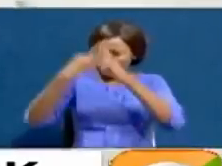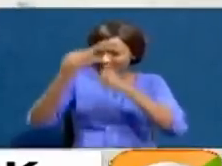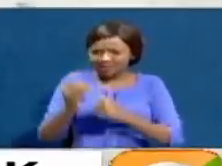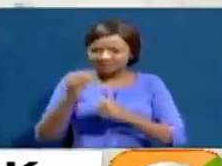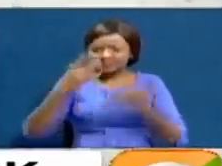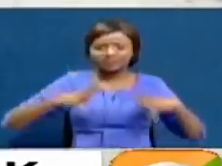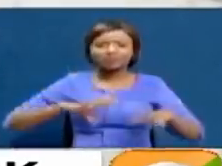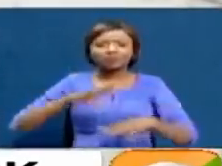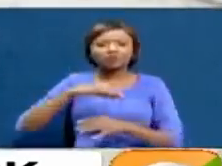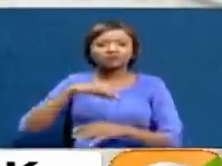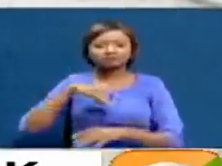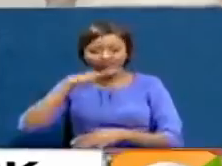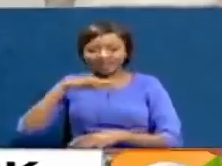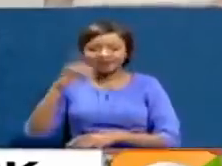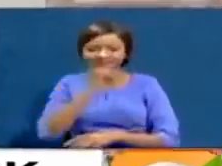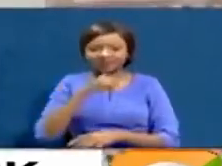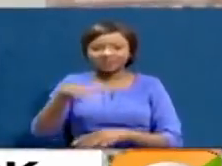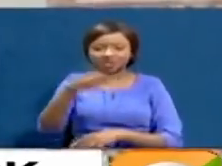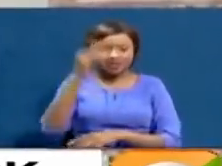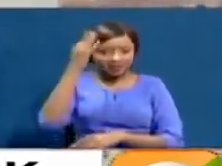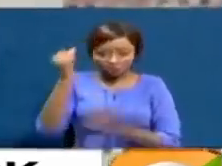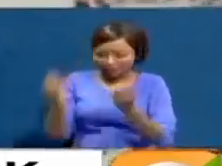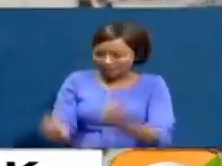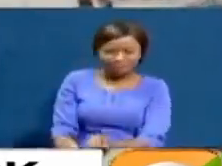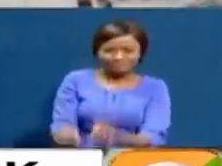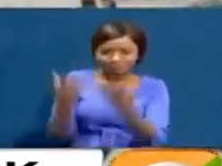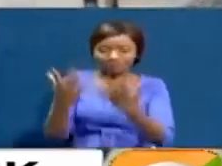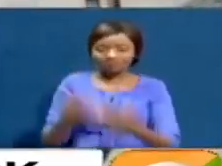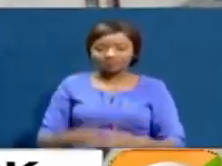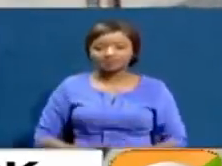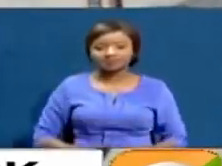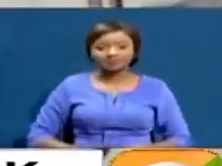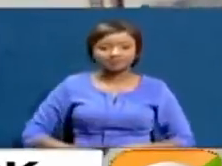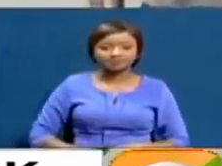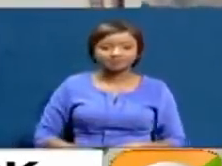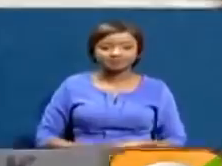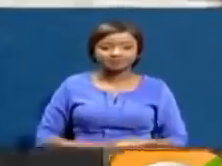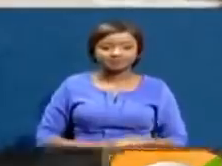in a blast in Mogadishu, Somalia. Hassan Mugambi, Citizen TV.